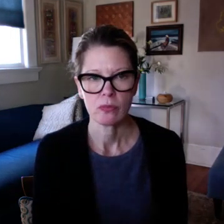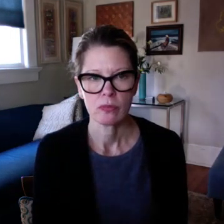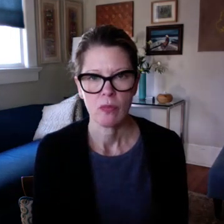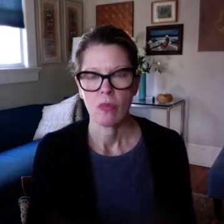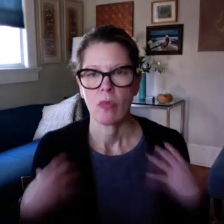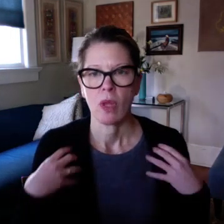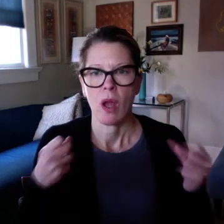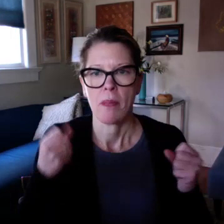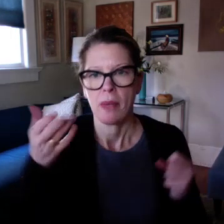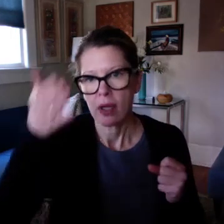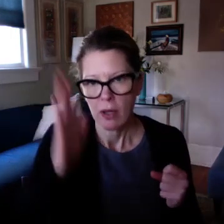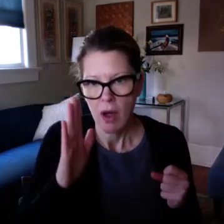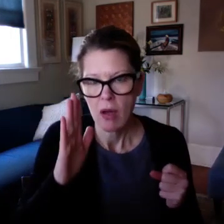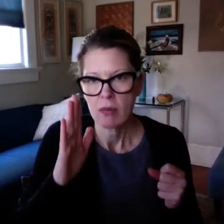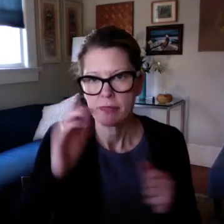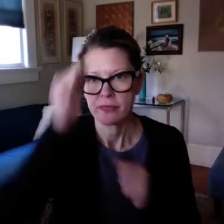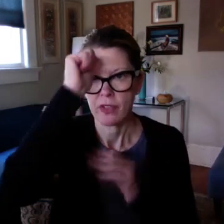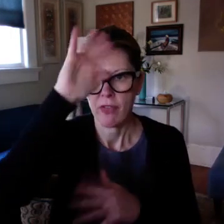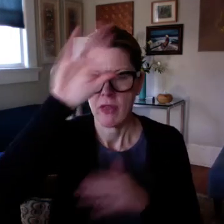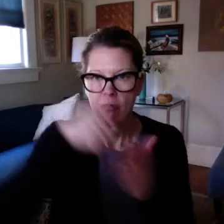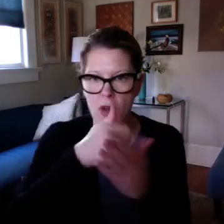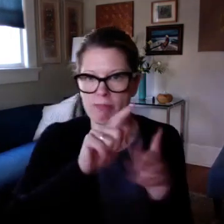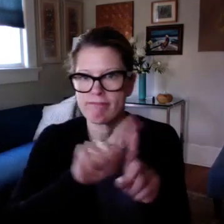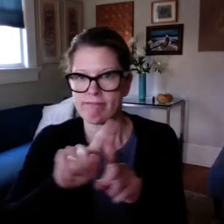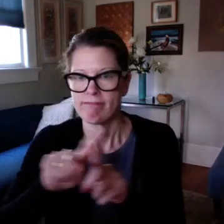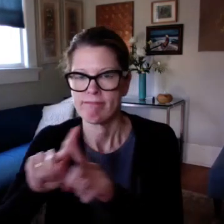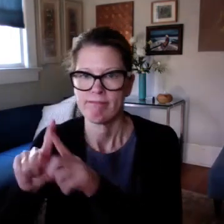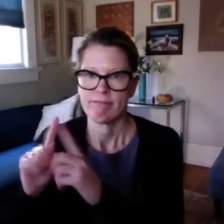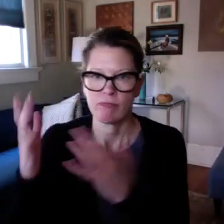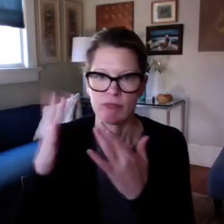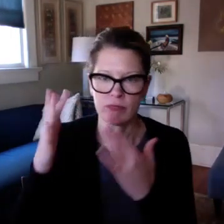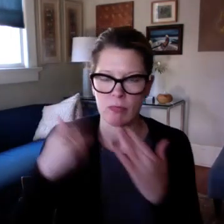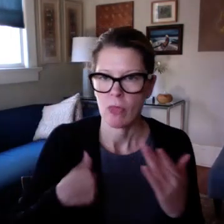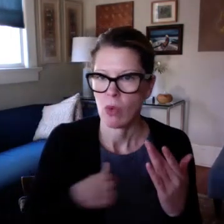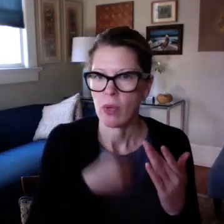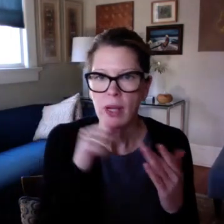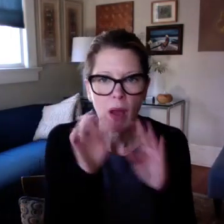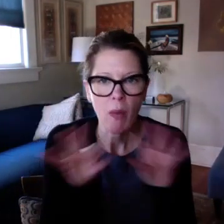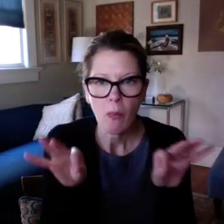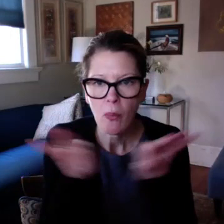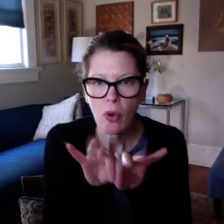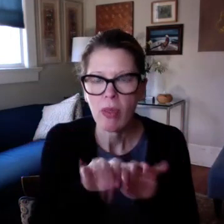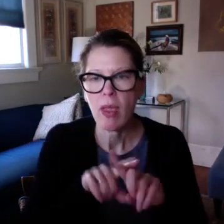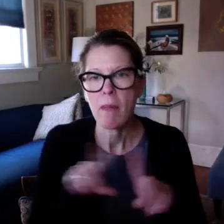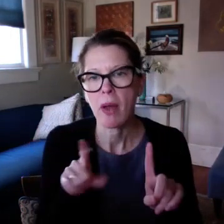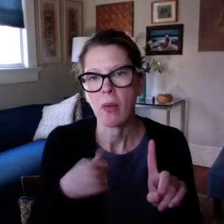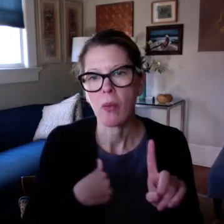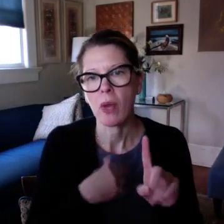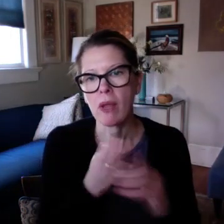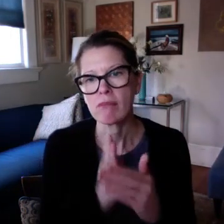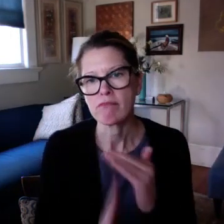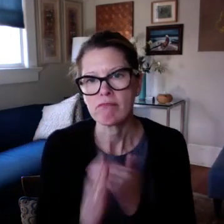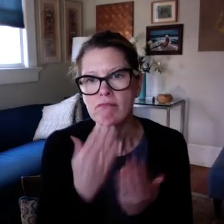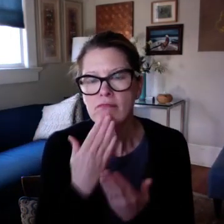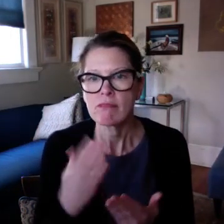Almighty God, Father of all mercies, we, your unworthy servants, give you humble thanks for